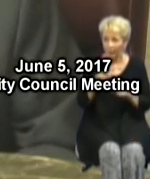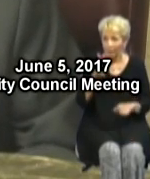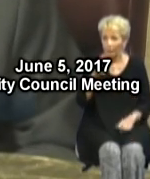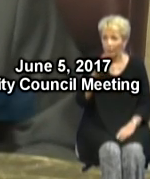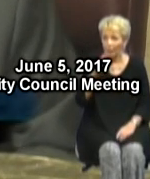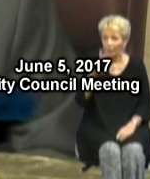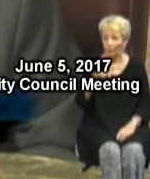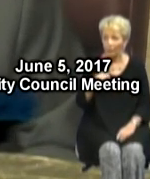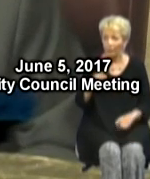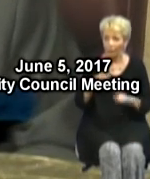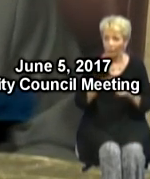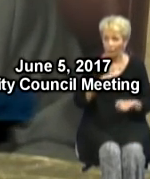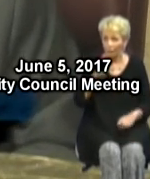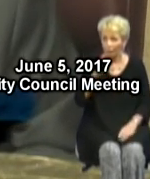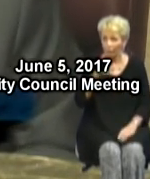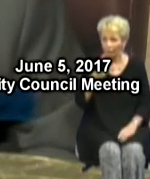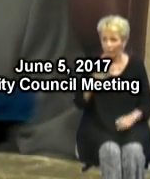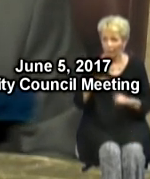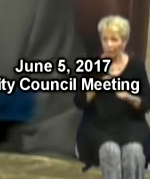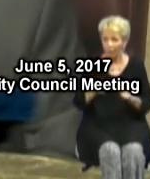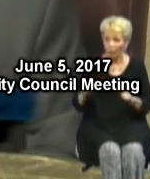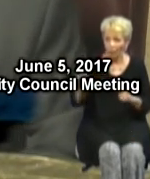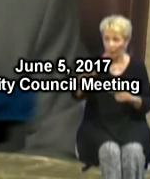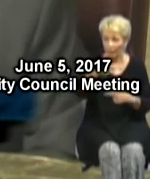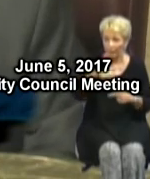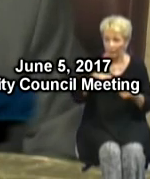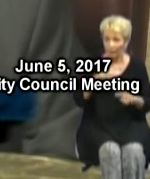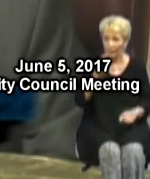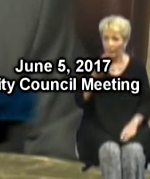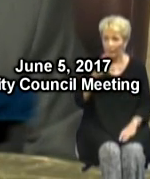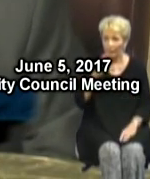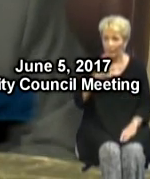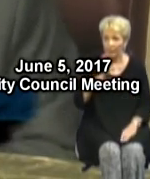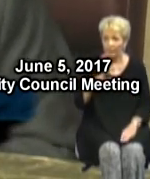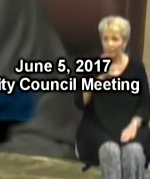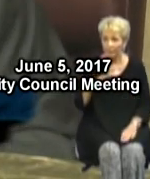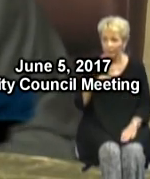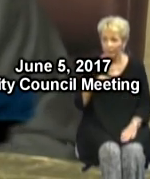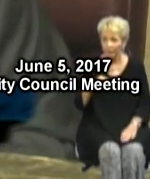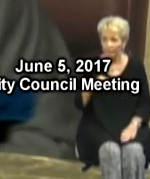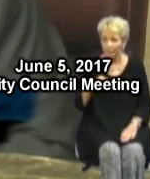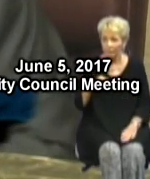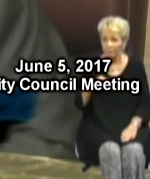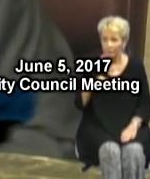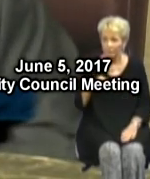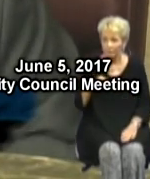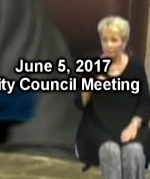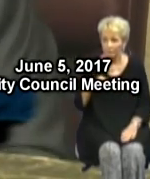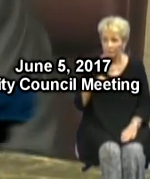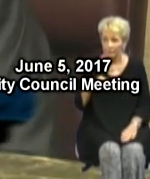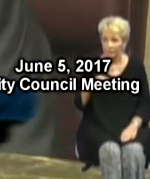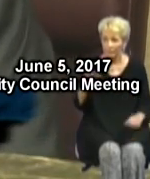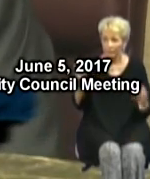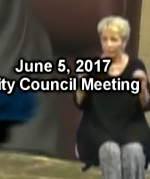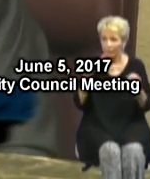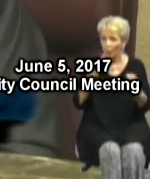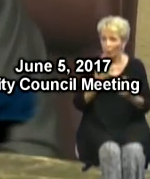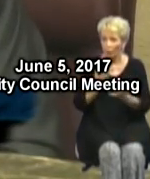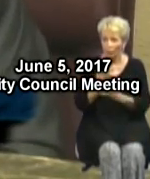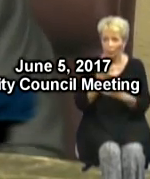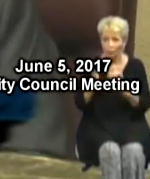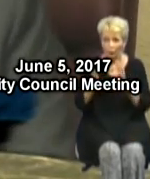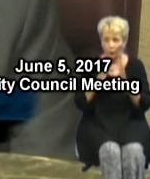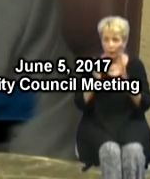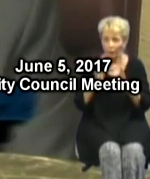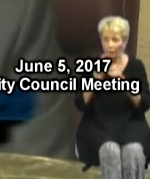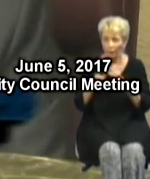Drive runs from North Fox Street back around to Alexander to kind of make a loop. Again, no through traffic. These are